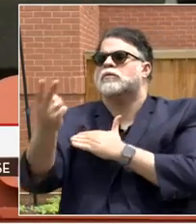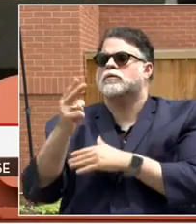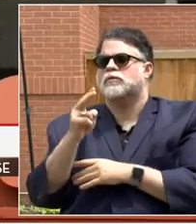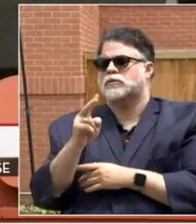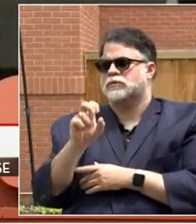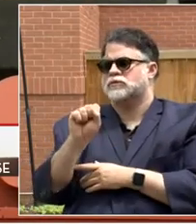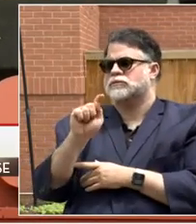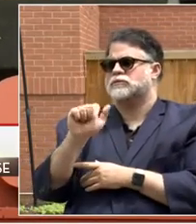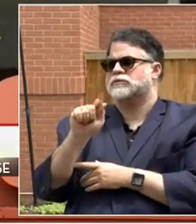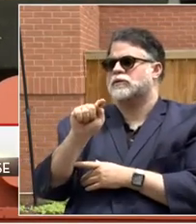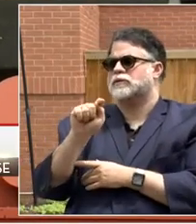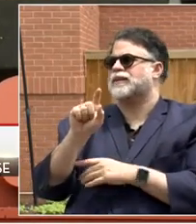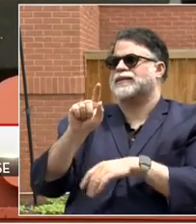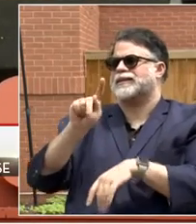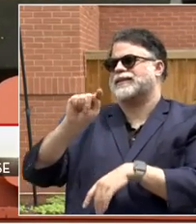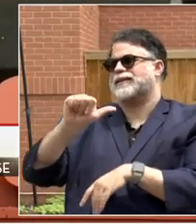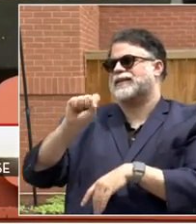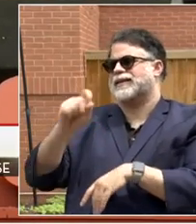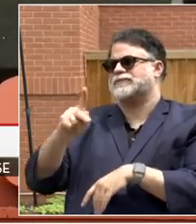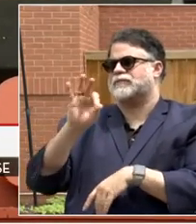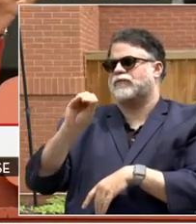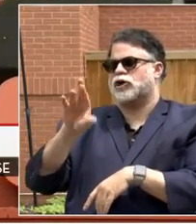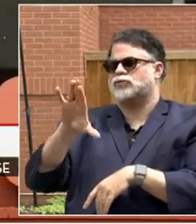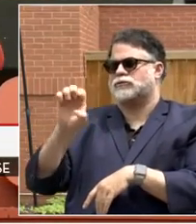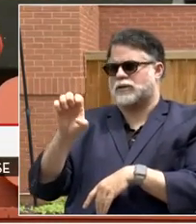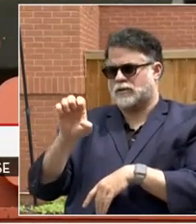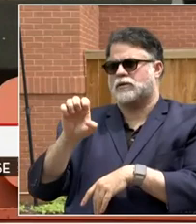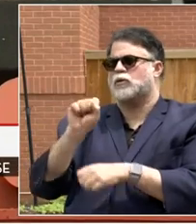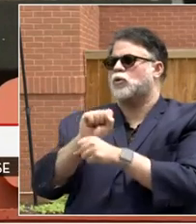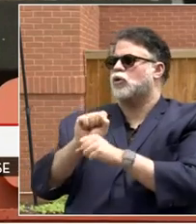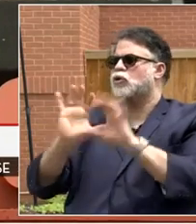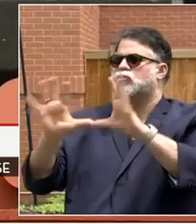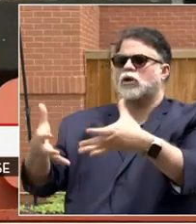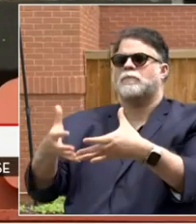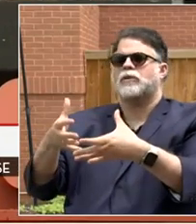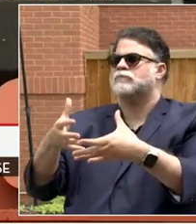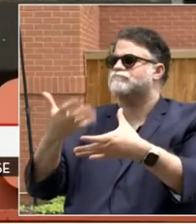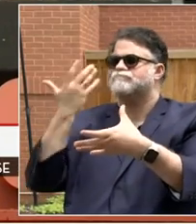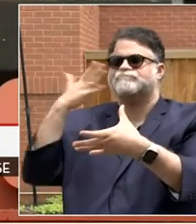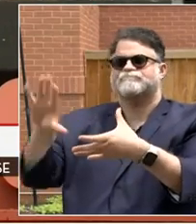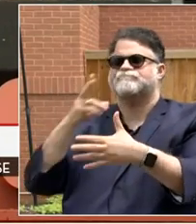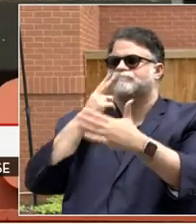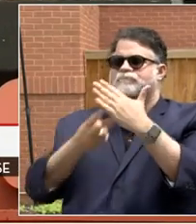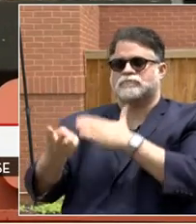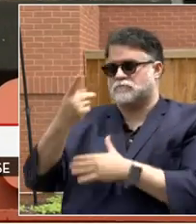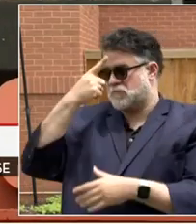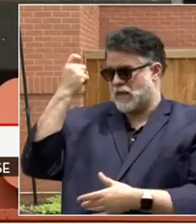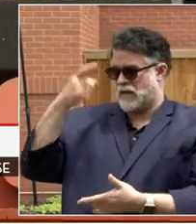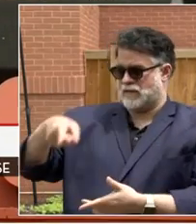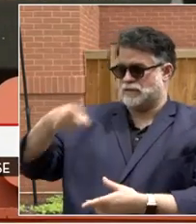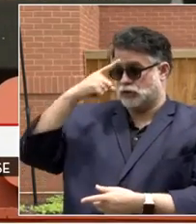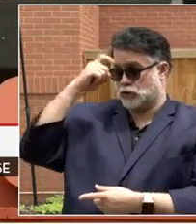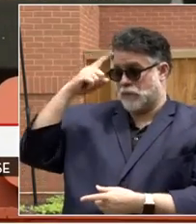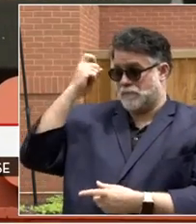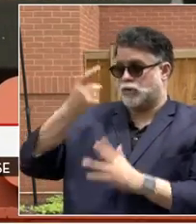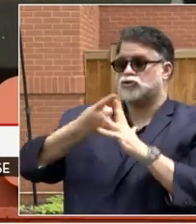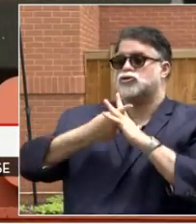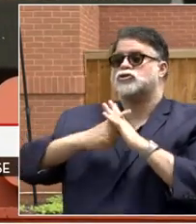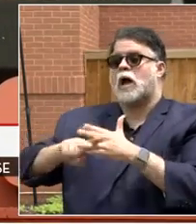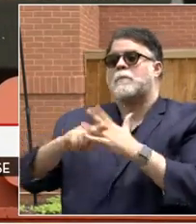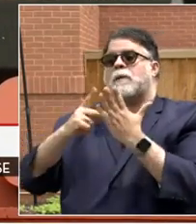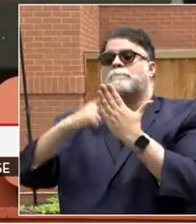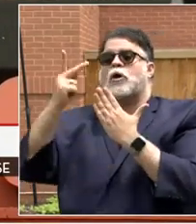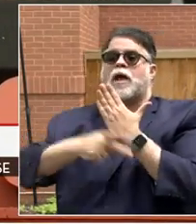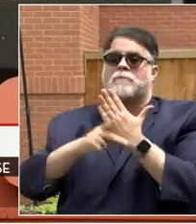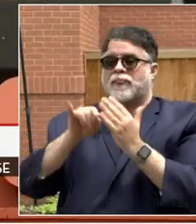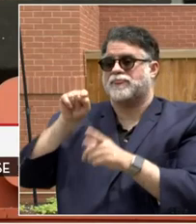I'm creating a Strike Force instead of just launching the program is because we really want to